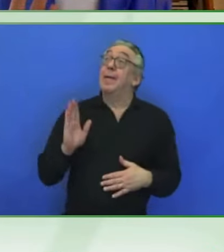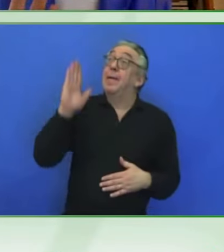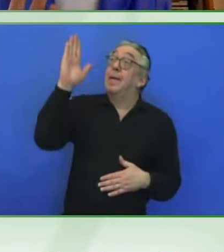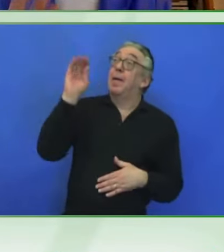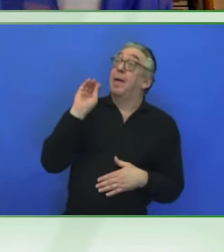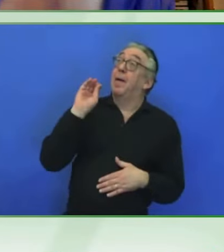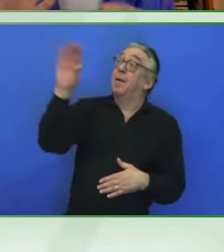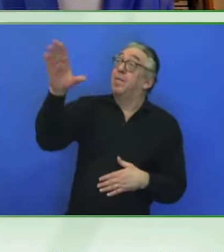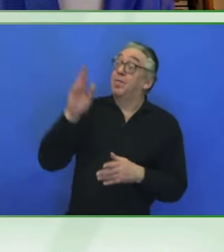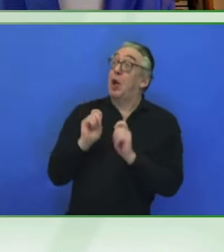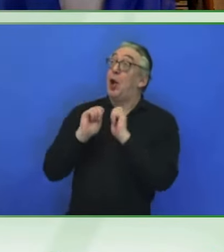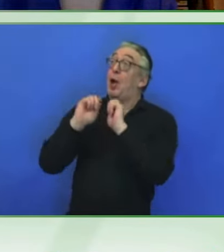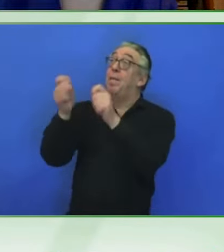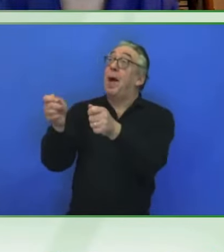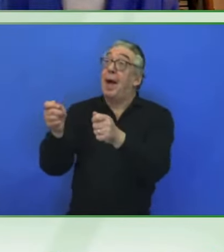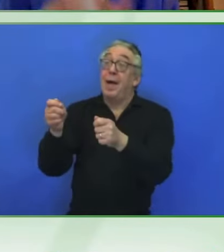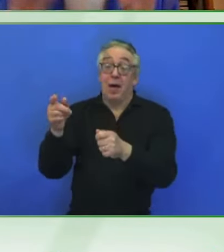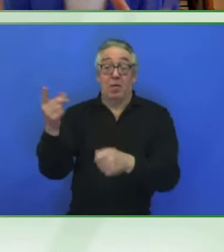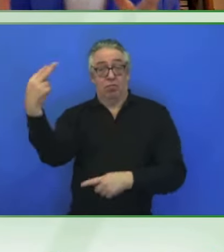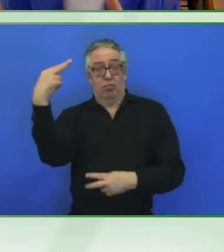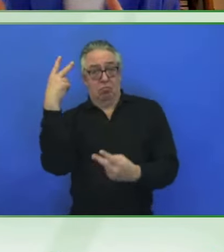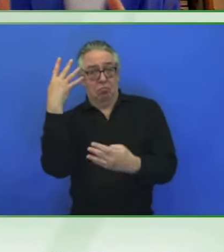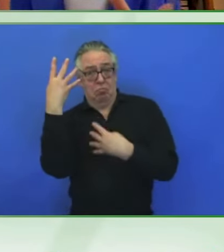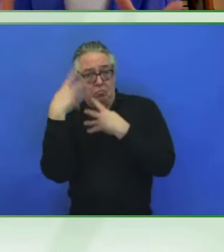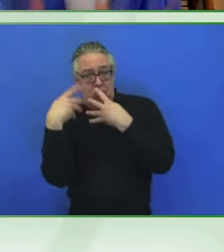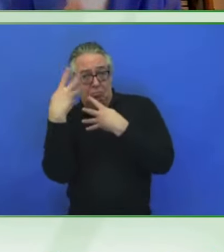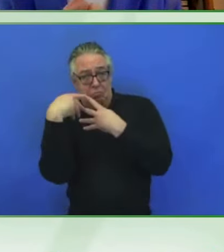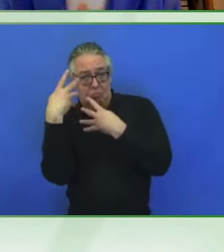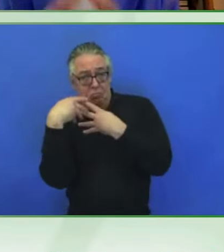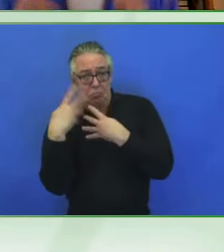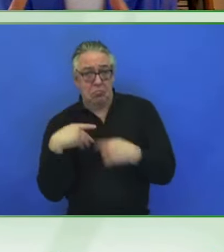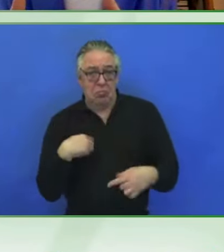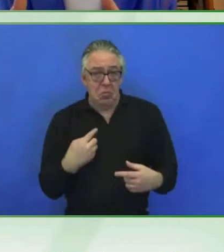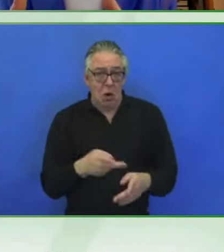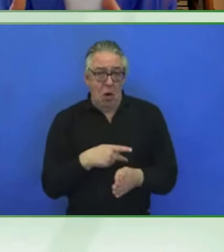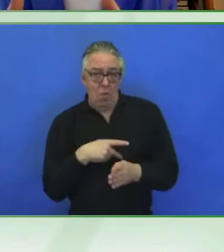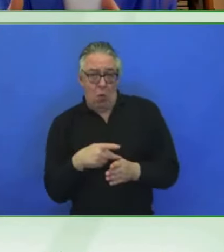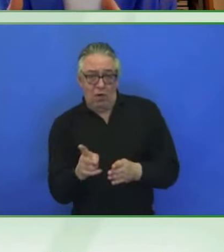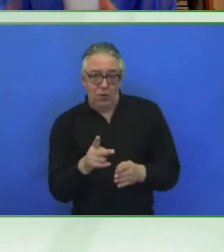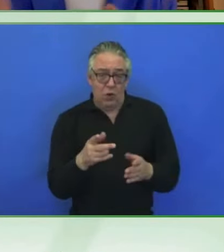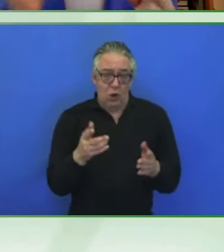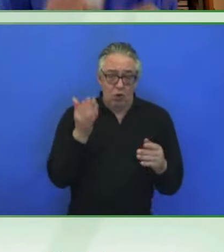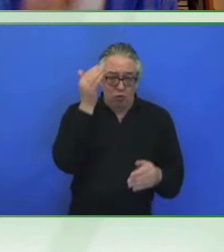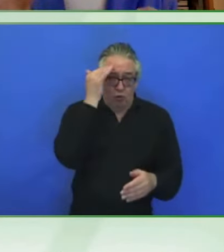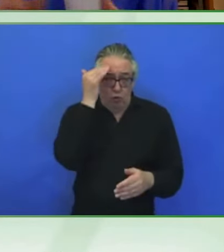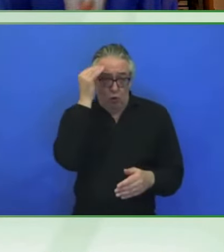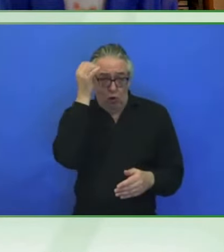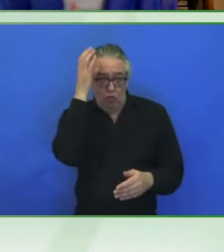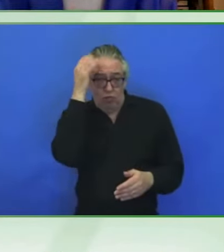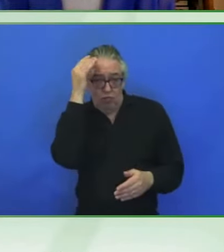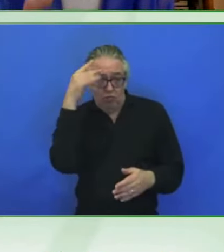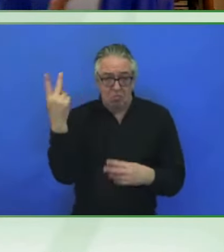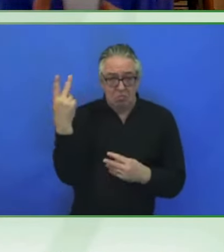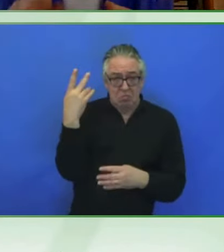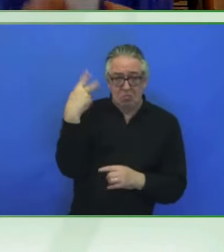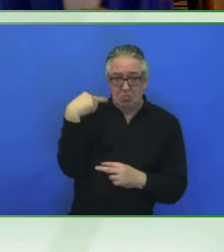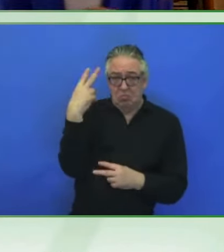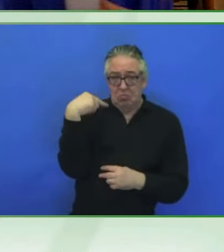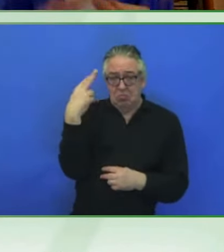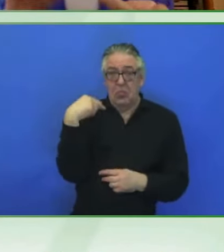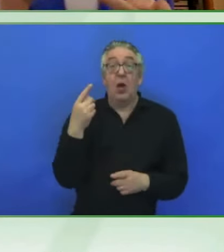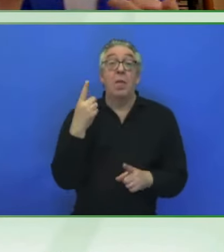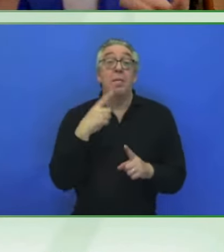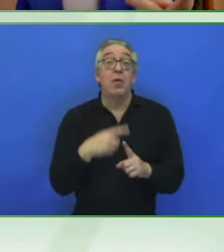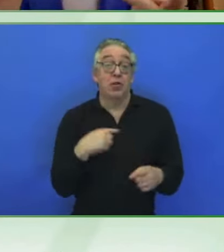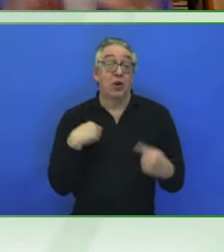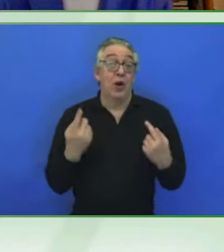professional knowledge, but we also all have lived experience of different impairments. So some of us know a lot about